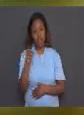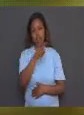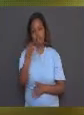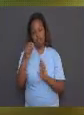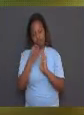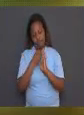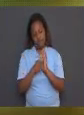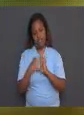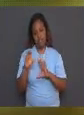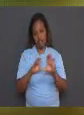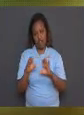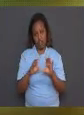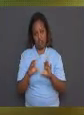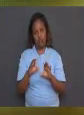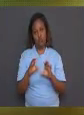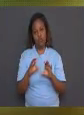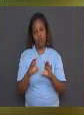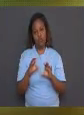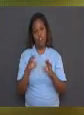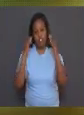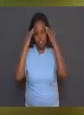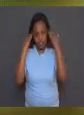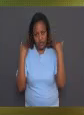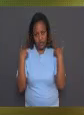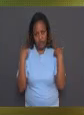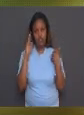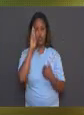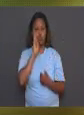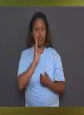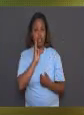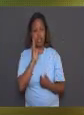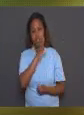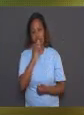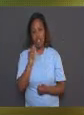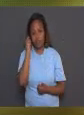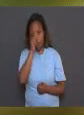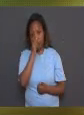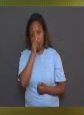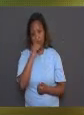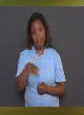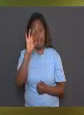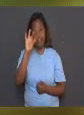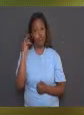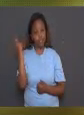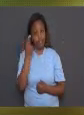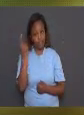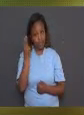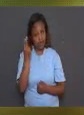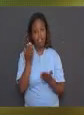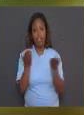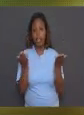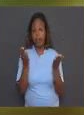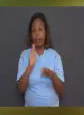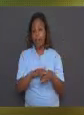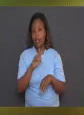the benefits you think Egypt, Sudan, and Ethiopia would